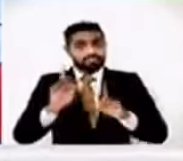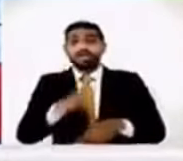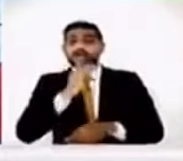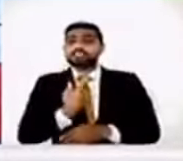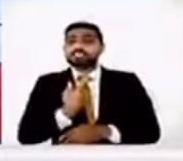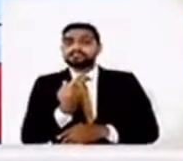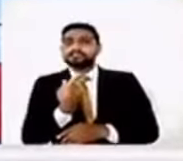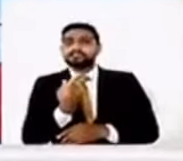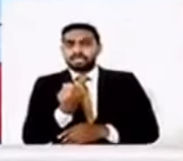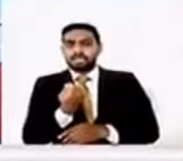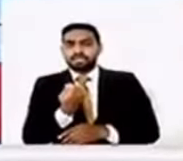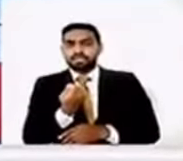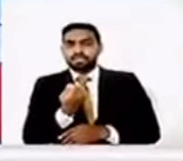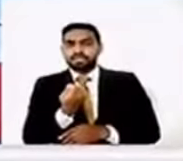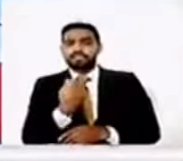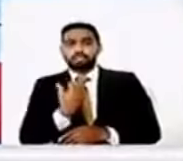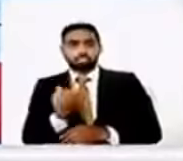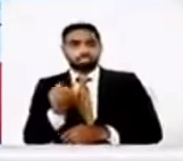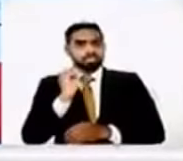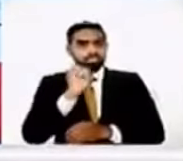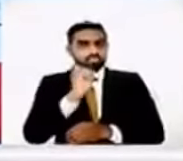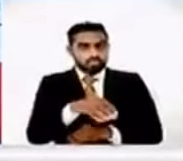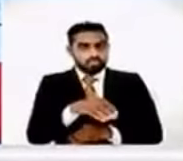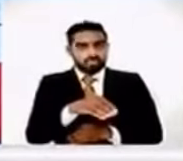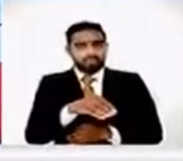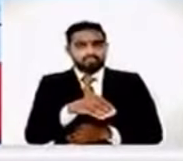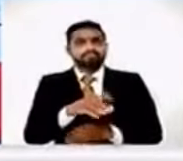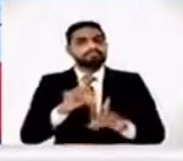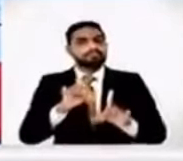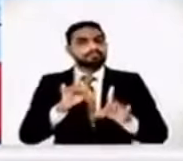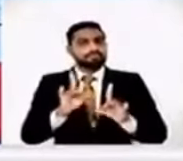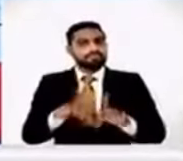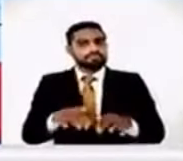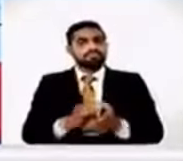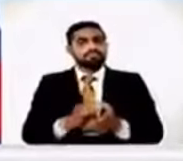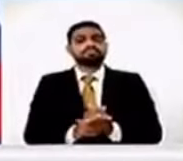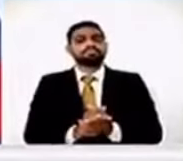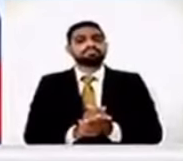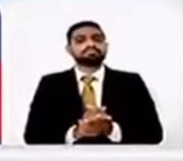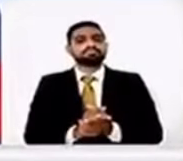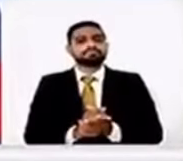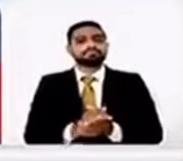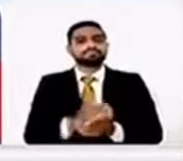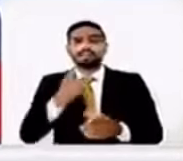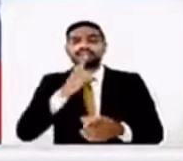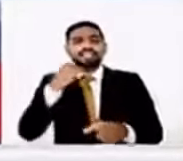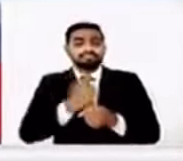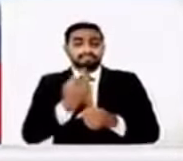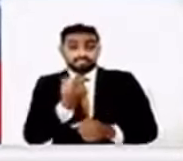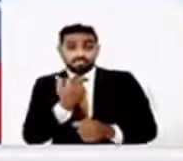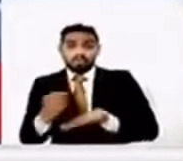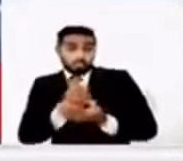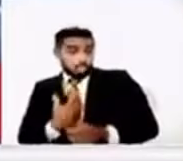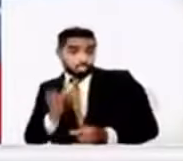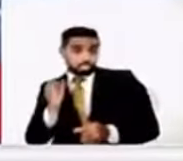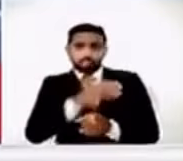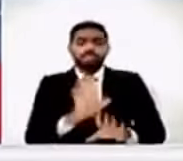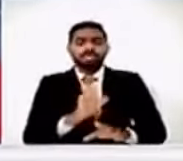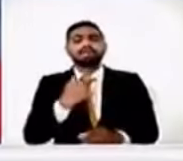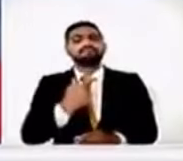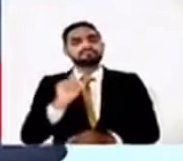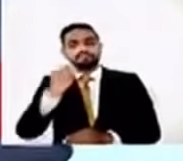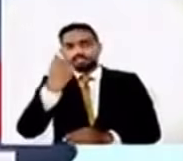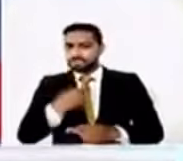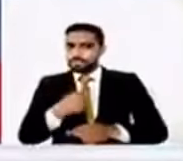again to buildings and so on and so forth. What they are trying to do is utilize the buildings that is already there in the